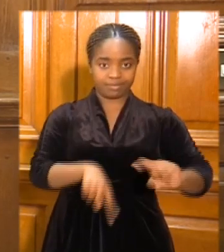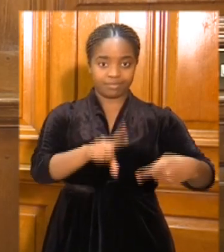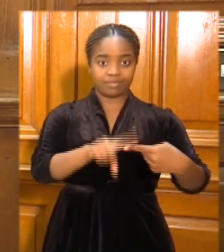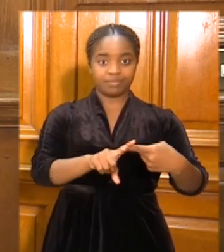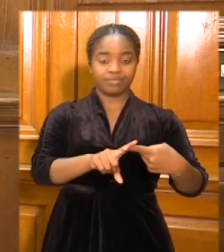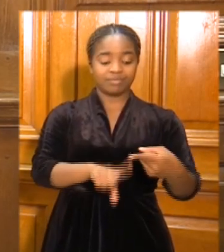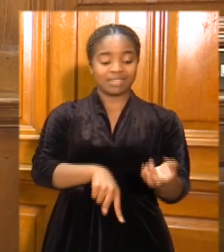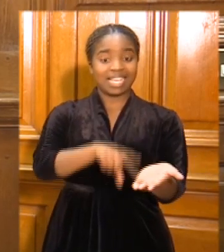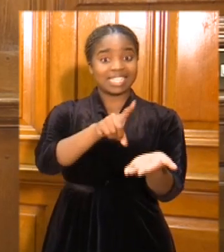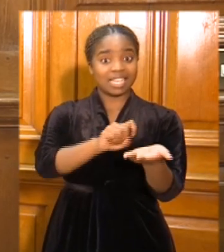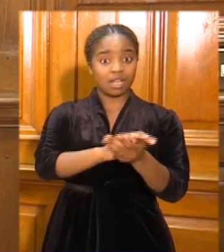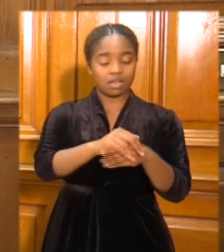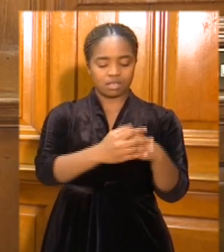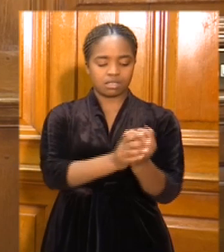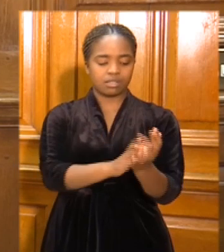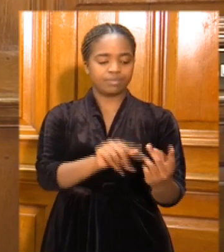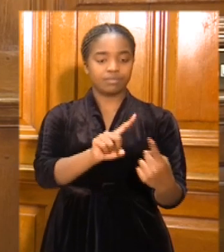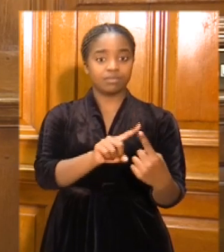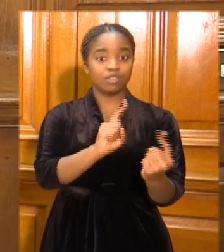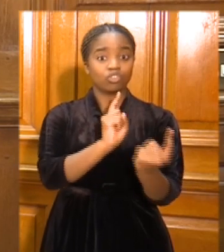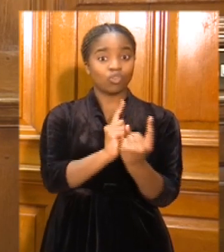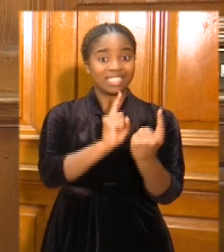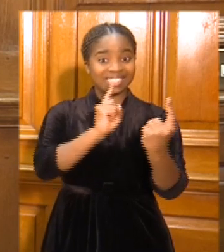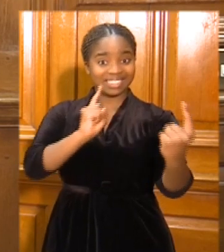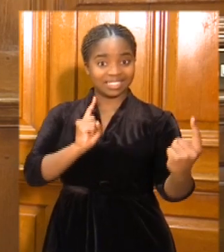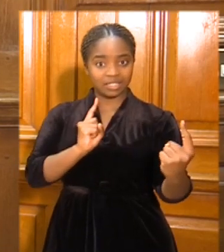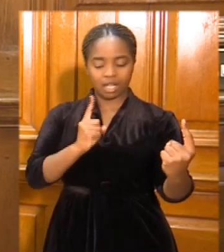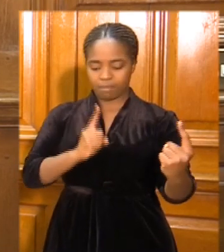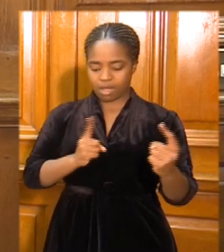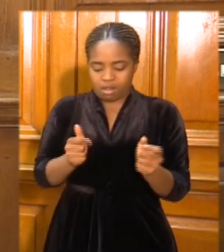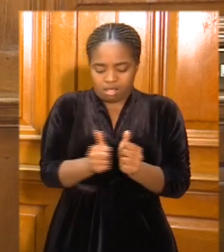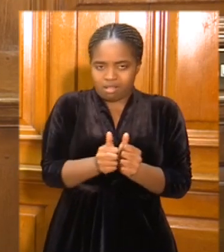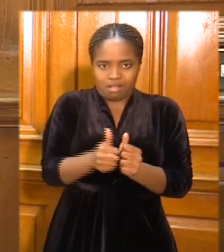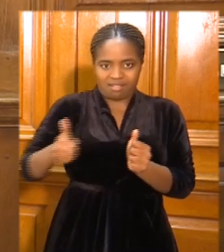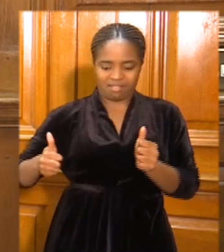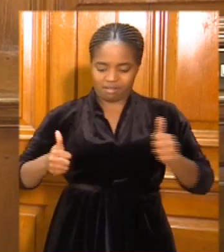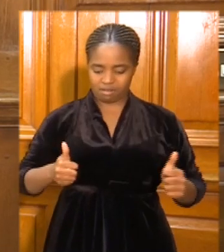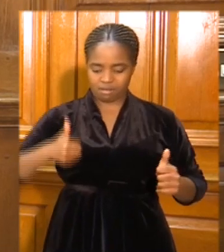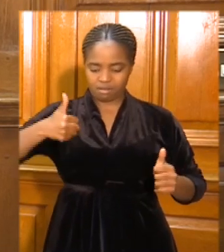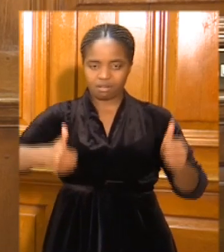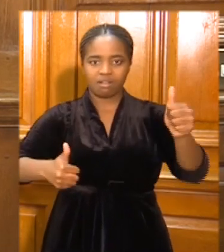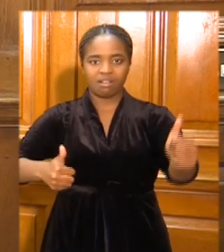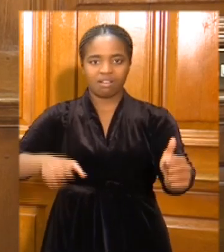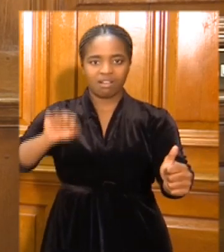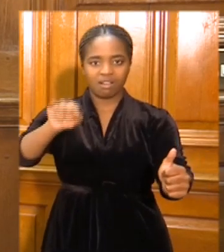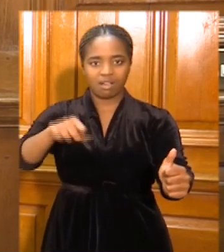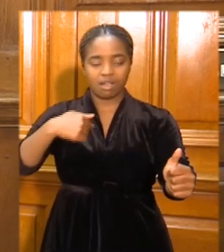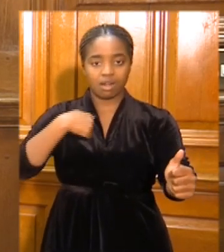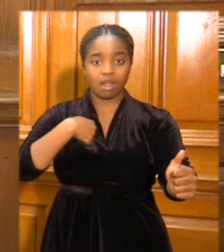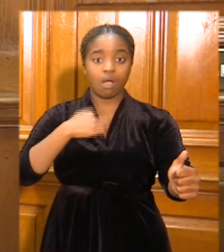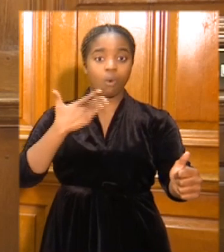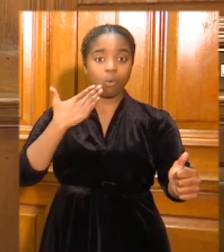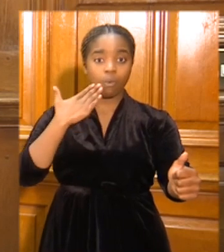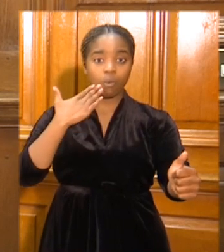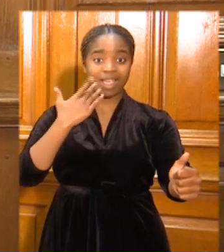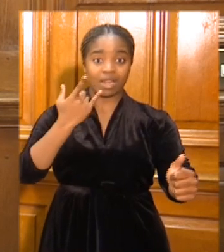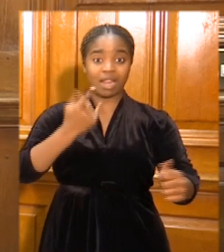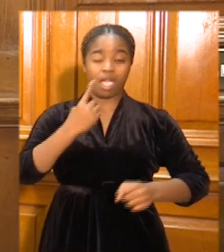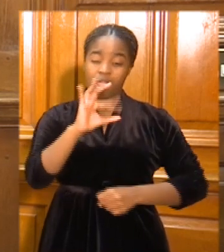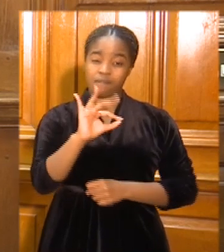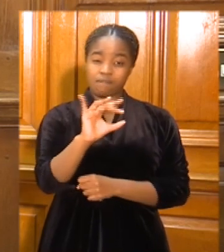sanitary and social distancing measures and facilities. They will need to screen workers on arrival